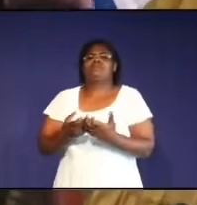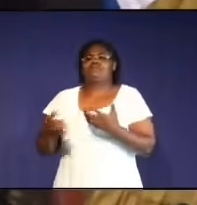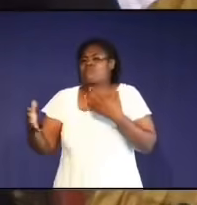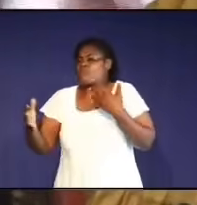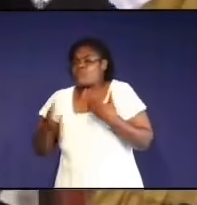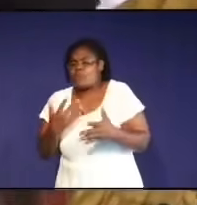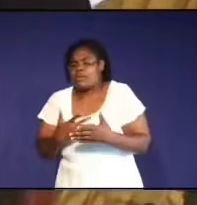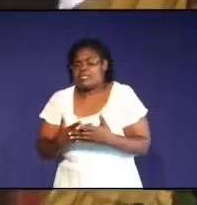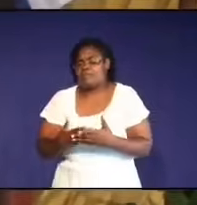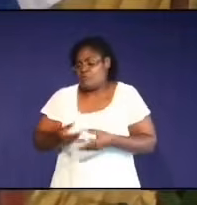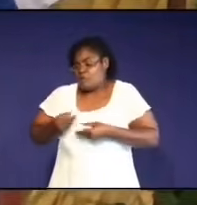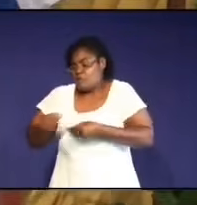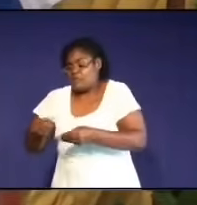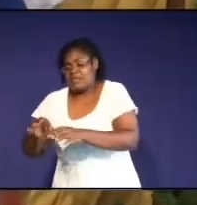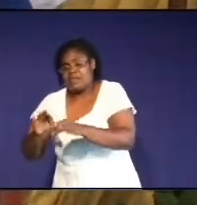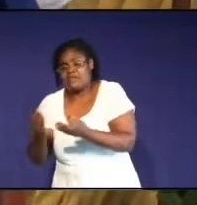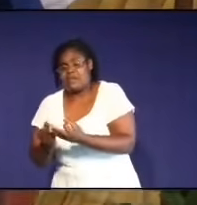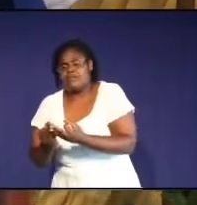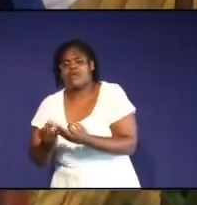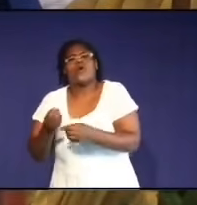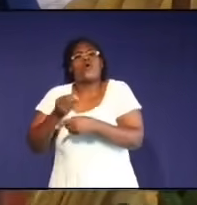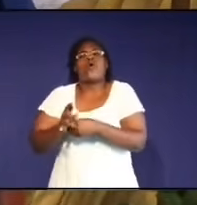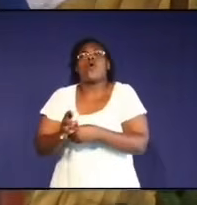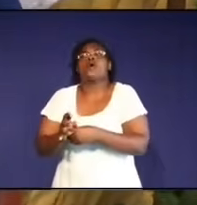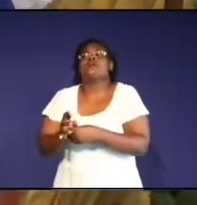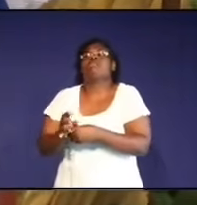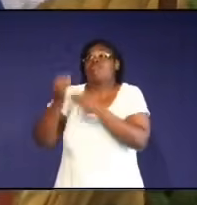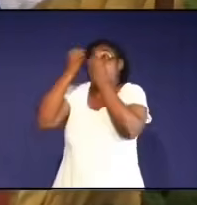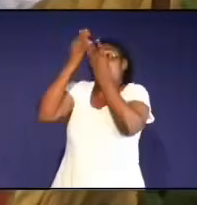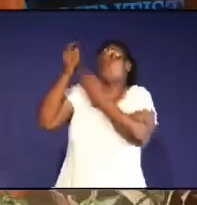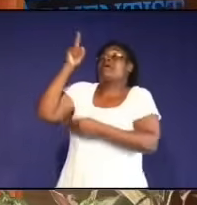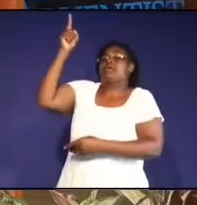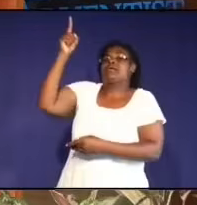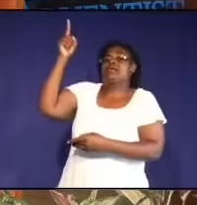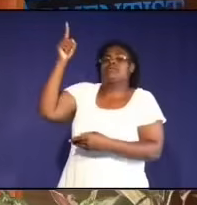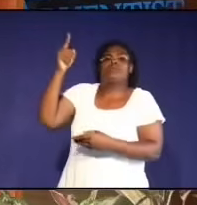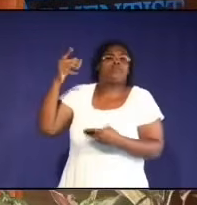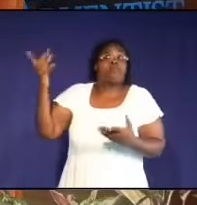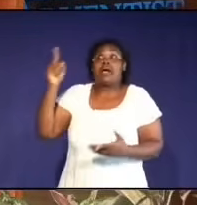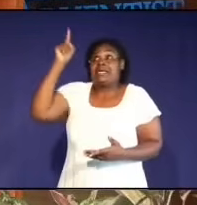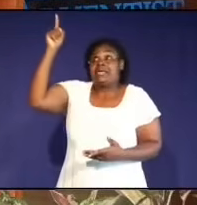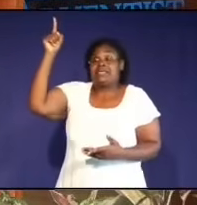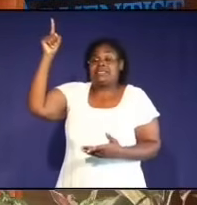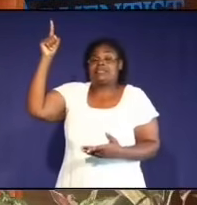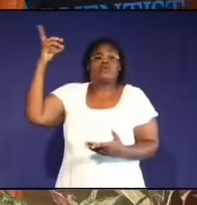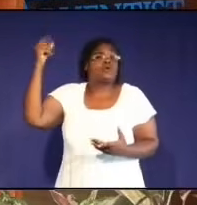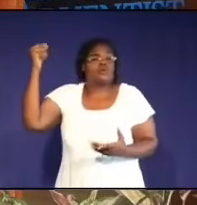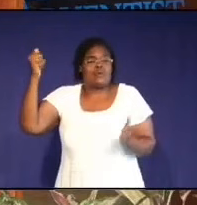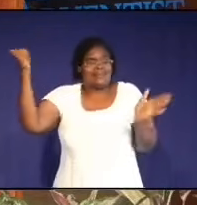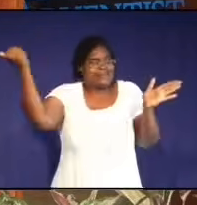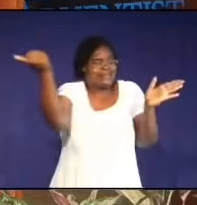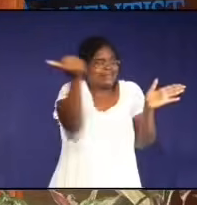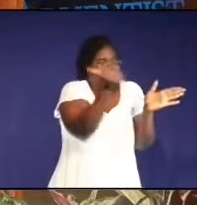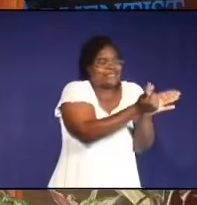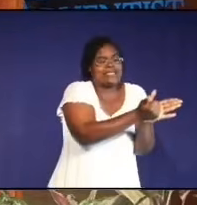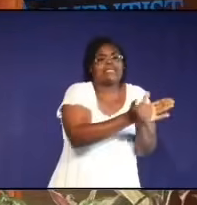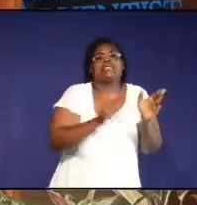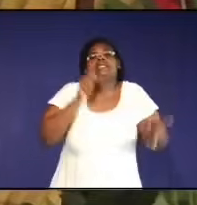obey the will of the living God. But I'm going to seal my servants.